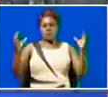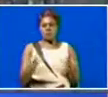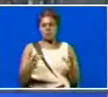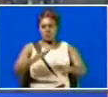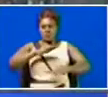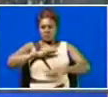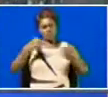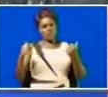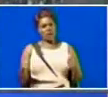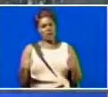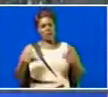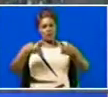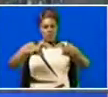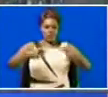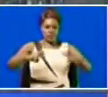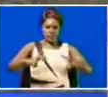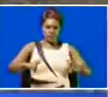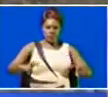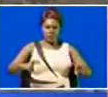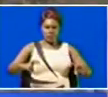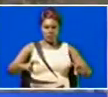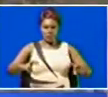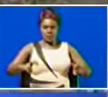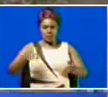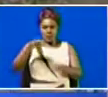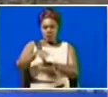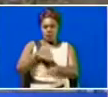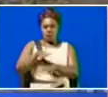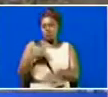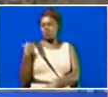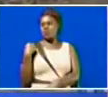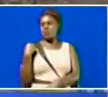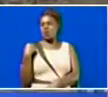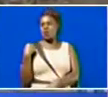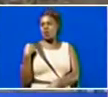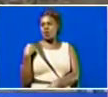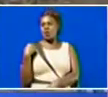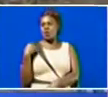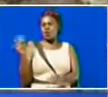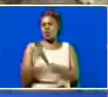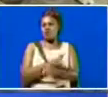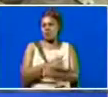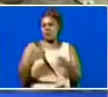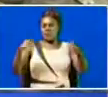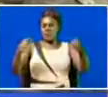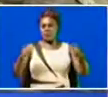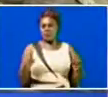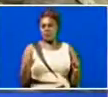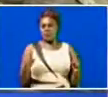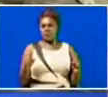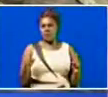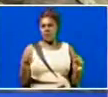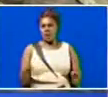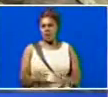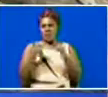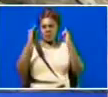not satisfied that the search mission, which was massively scaled down yesterday, has fully served its purpose. This comes in the